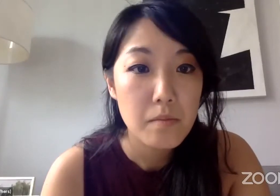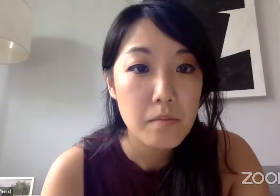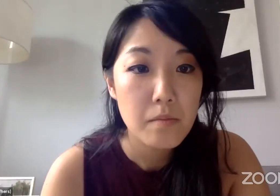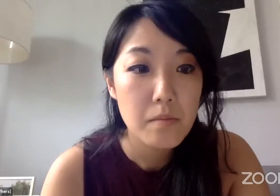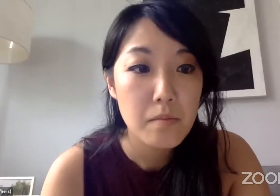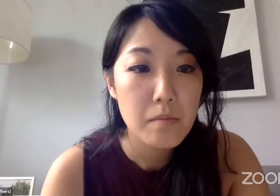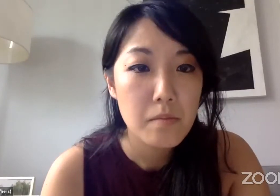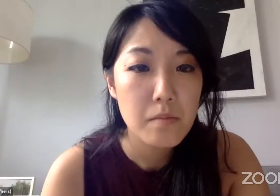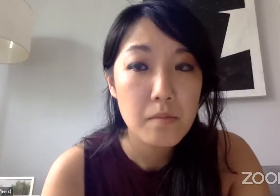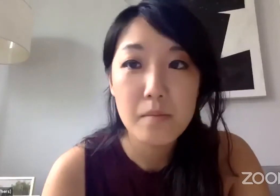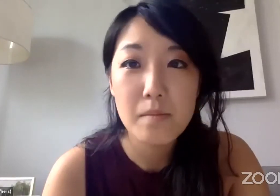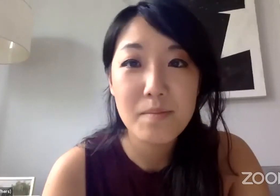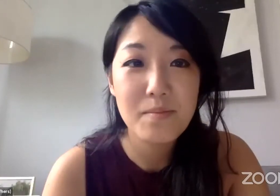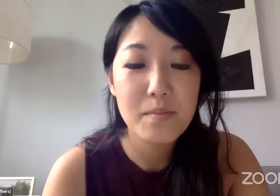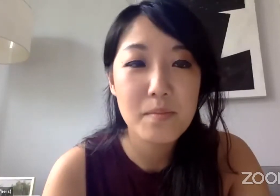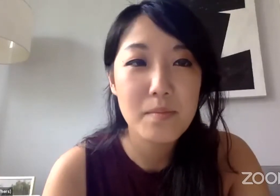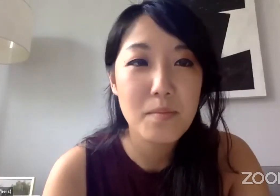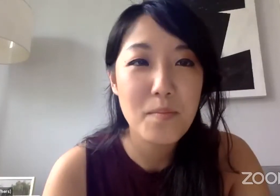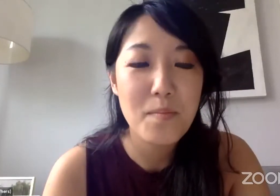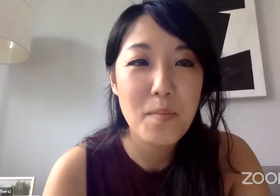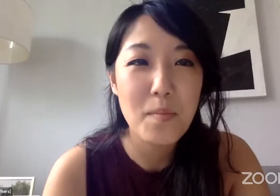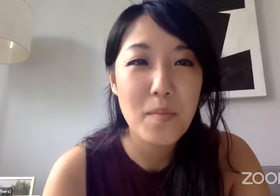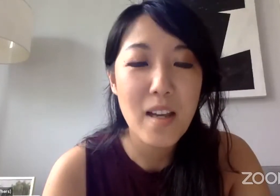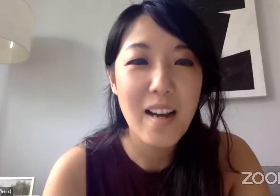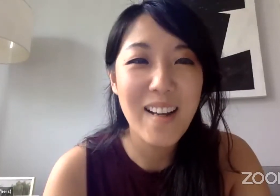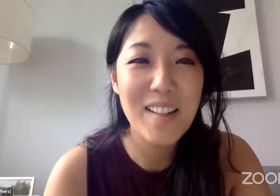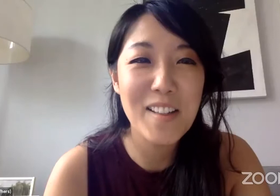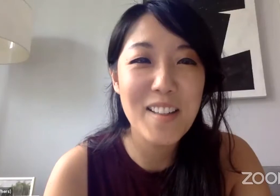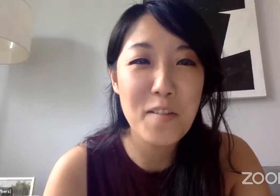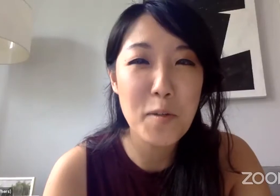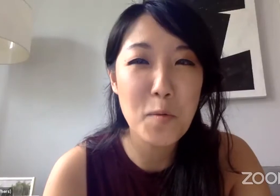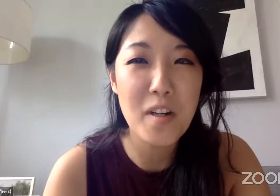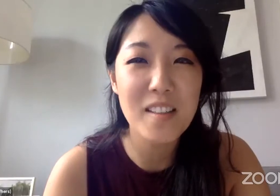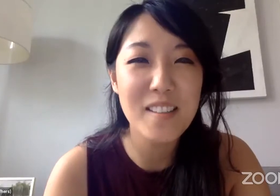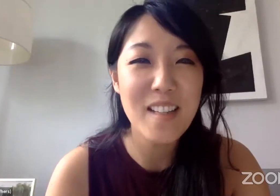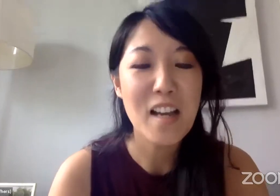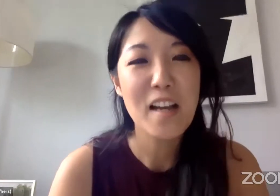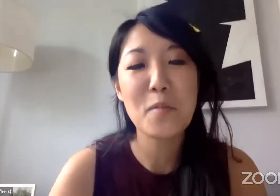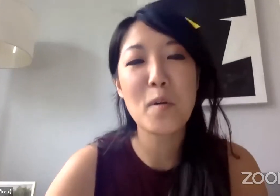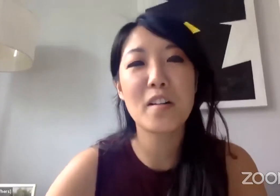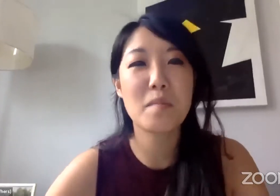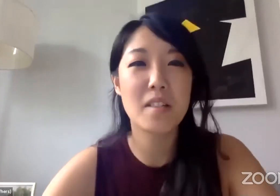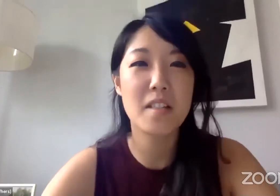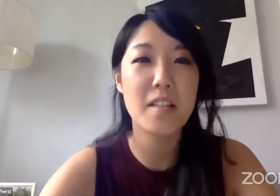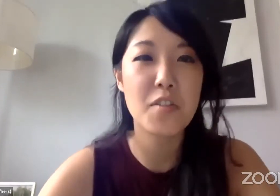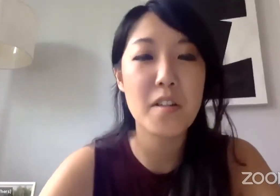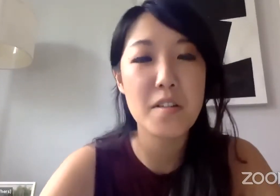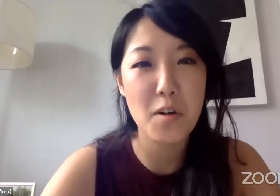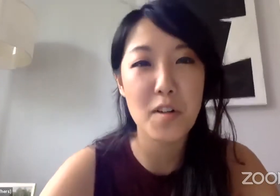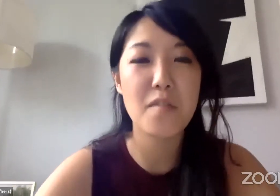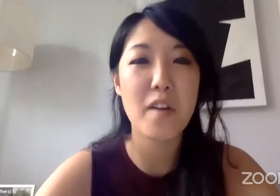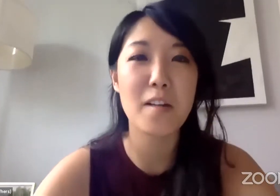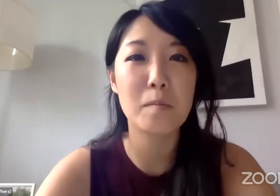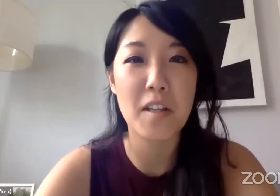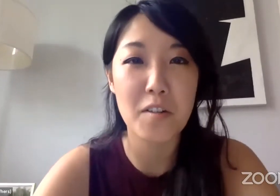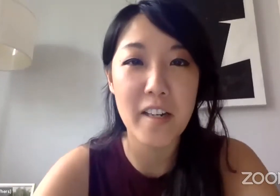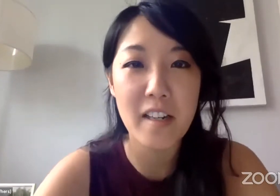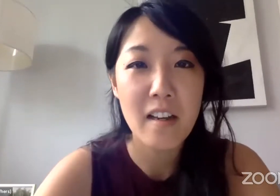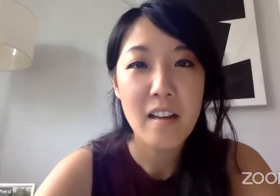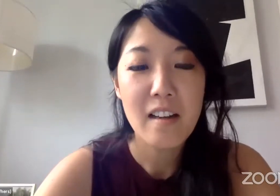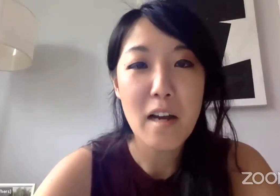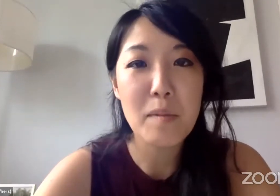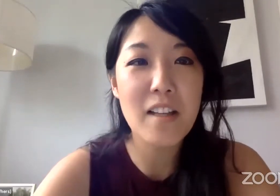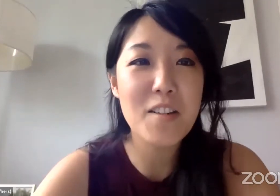Welcoming to the stage, Elena Chang. Take it away. Hi, everyone, and welcome to TCG's third and final